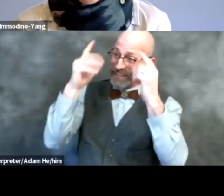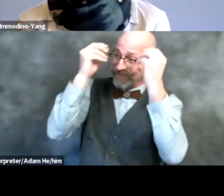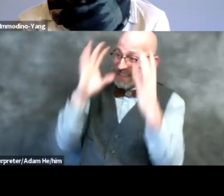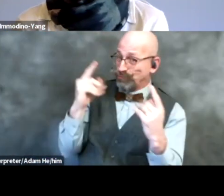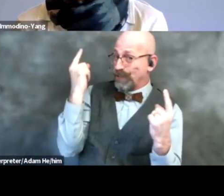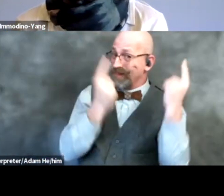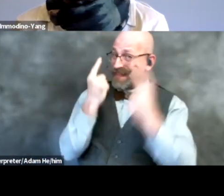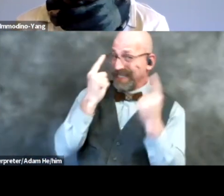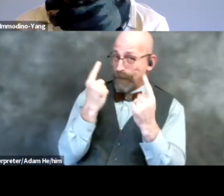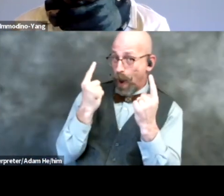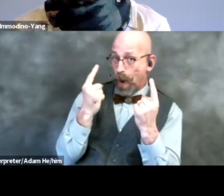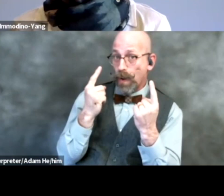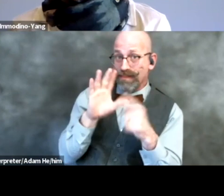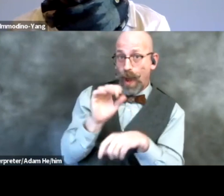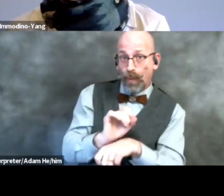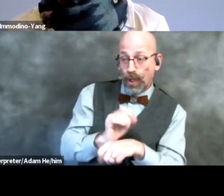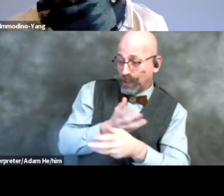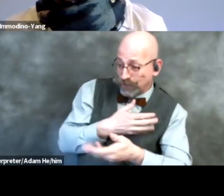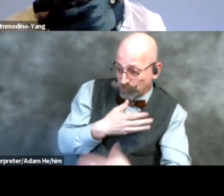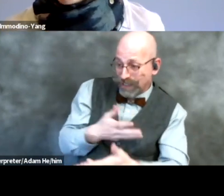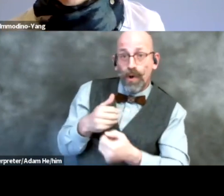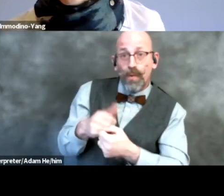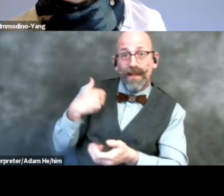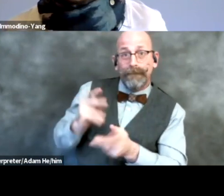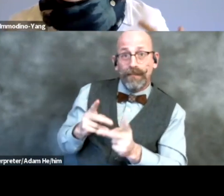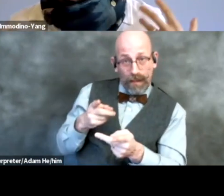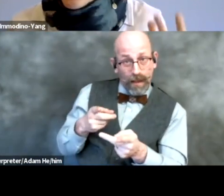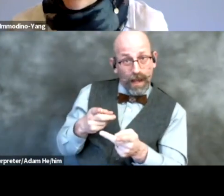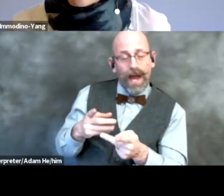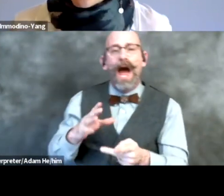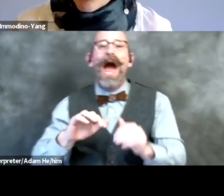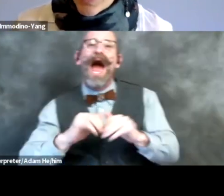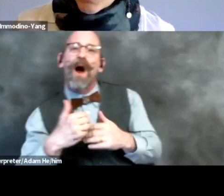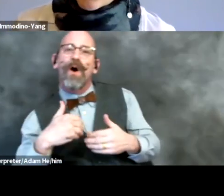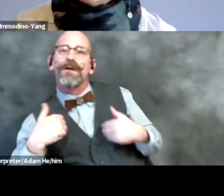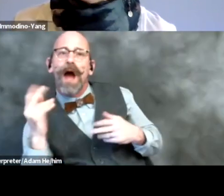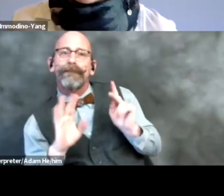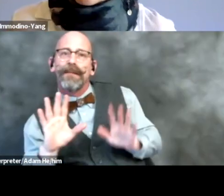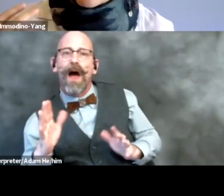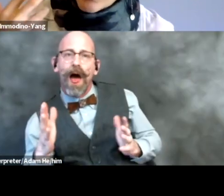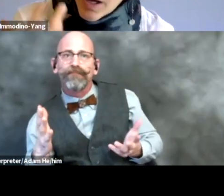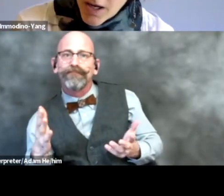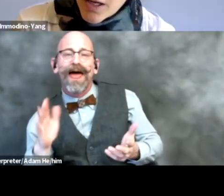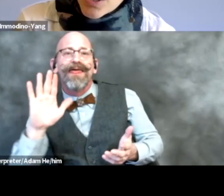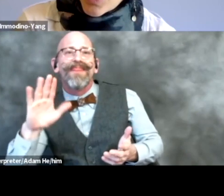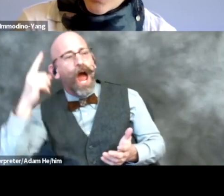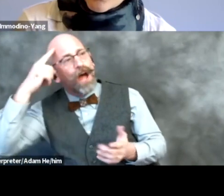their interactions with young people and the ways that young people's patterns of thinking